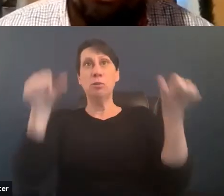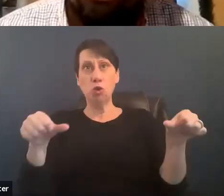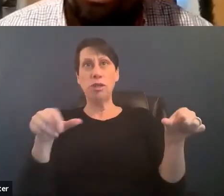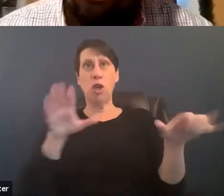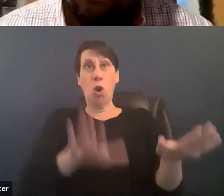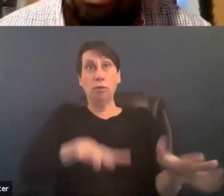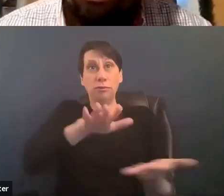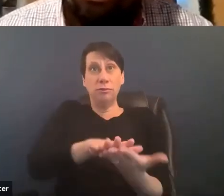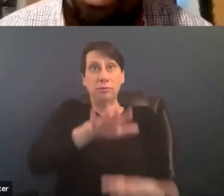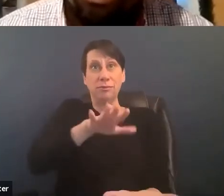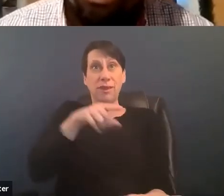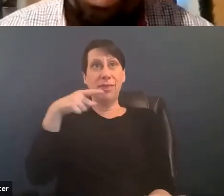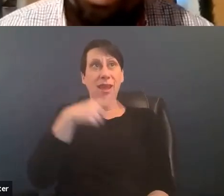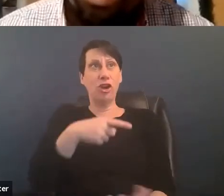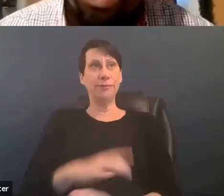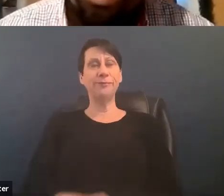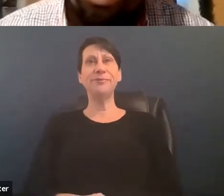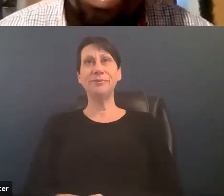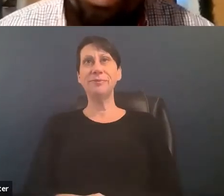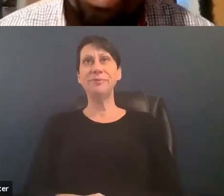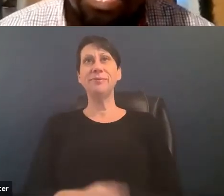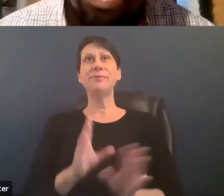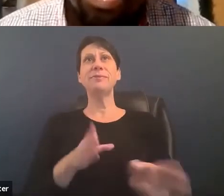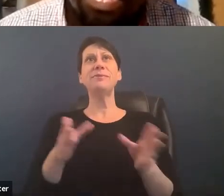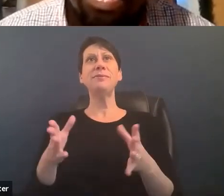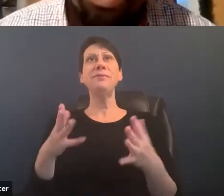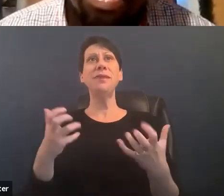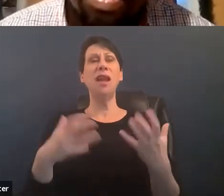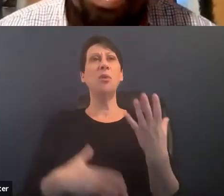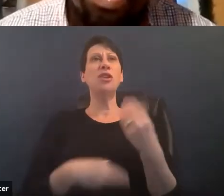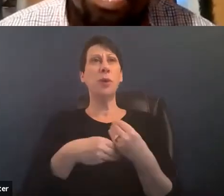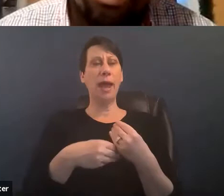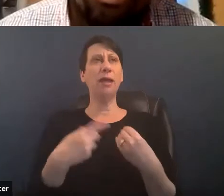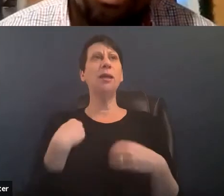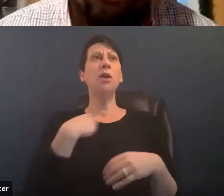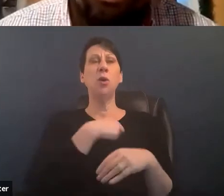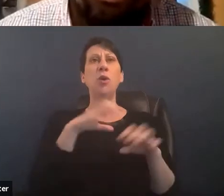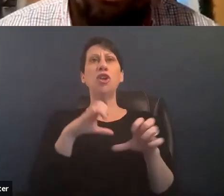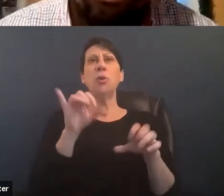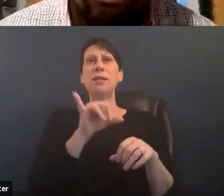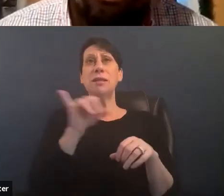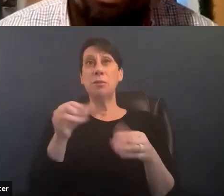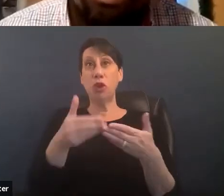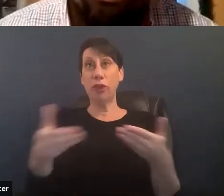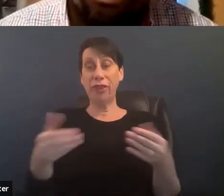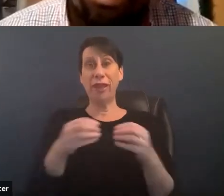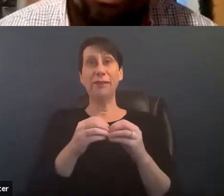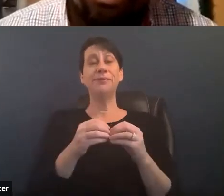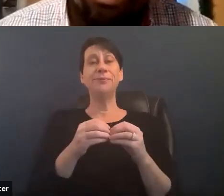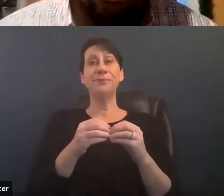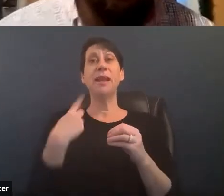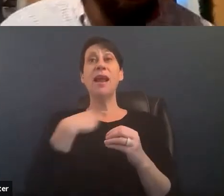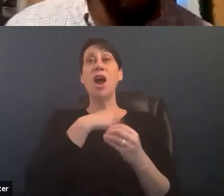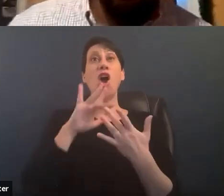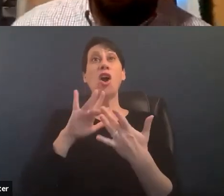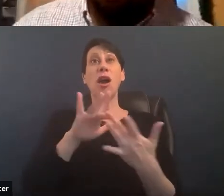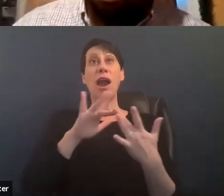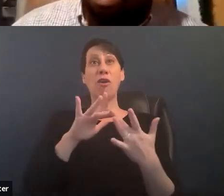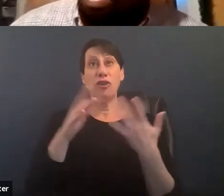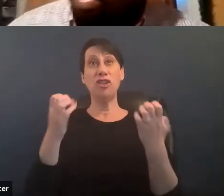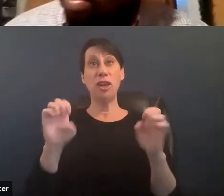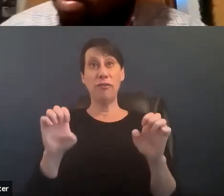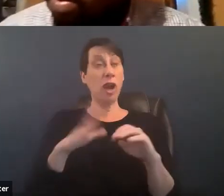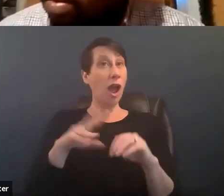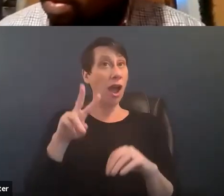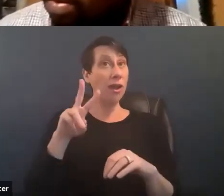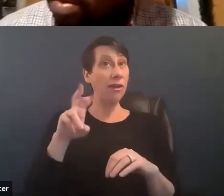So I would like to add from what Nicole dropped off. We're doing the same thing. We have increased our outreach efforts. Even on Veterans